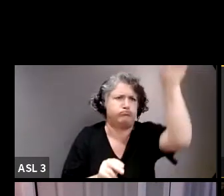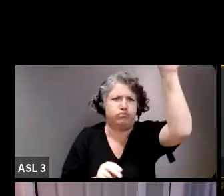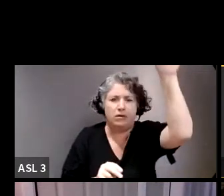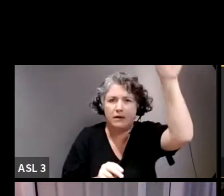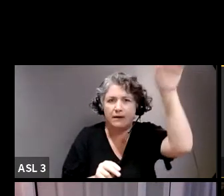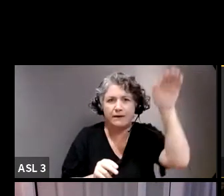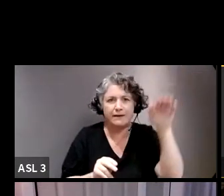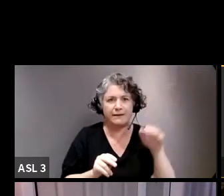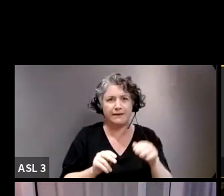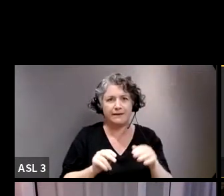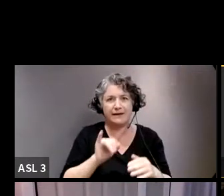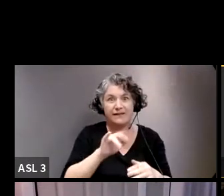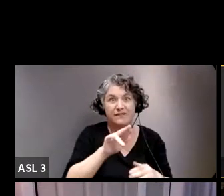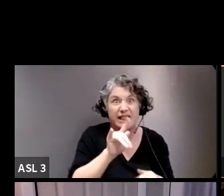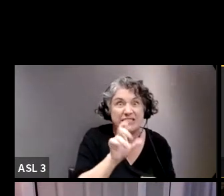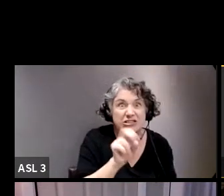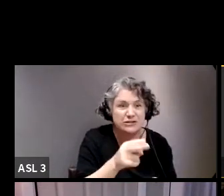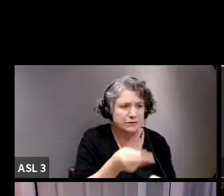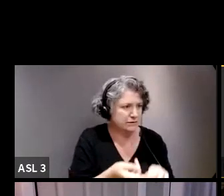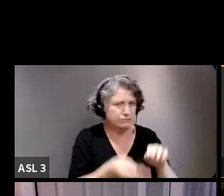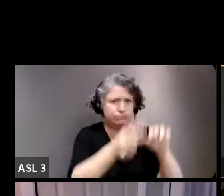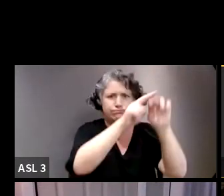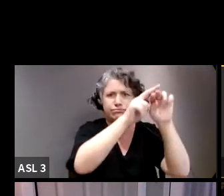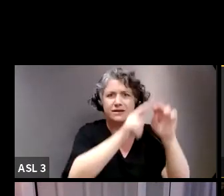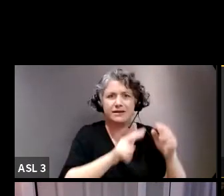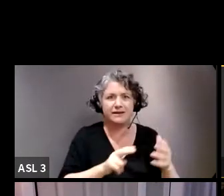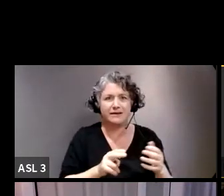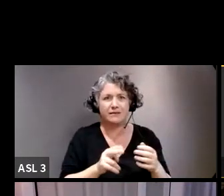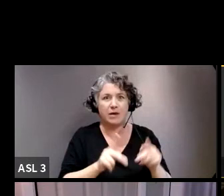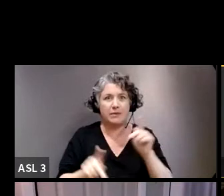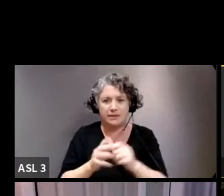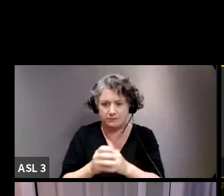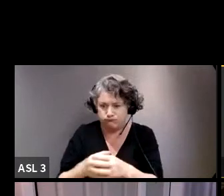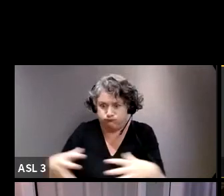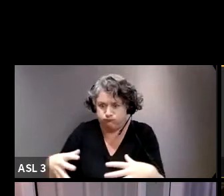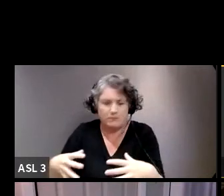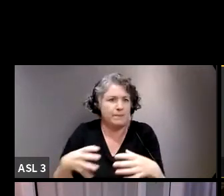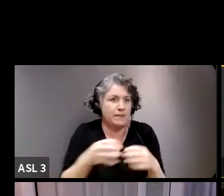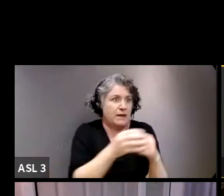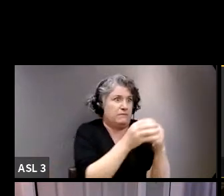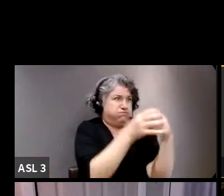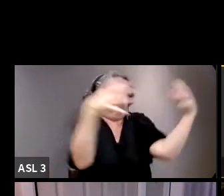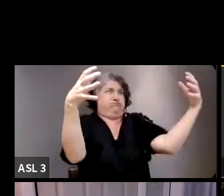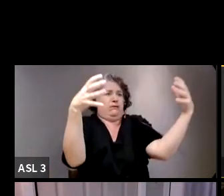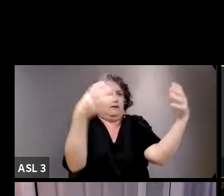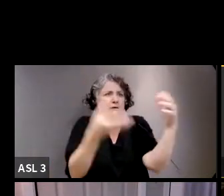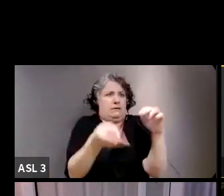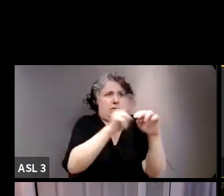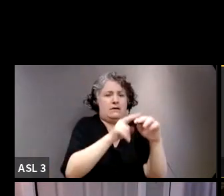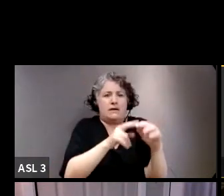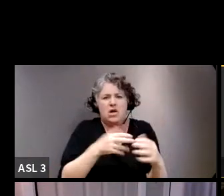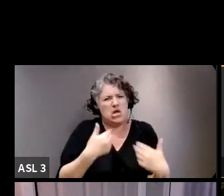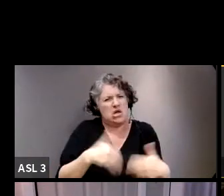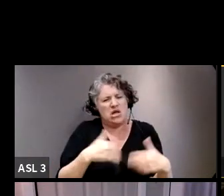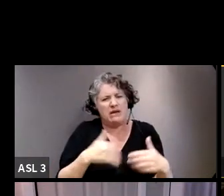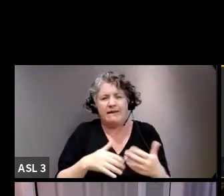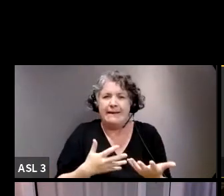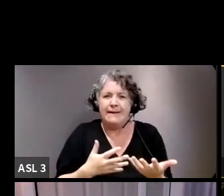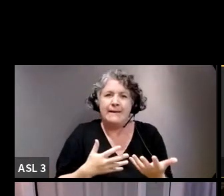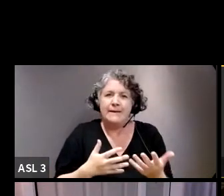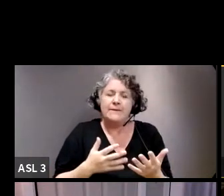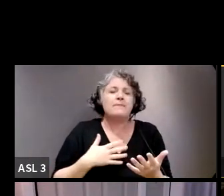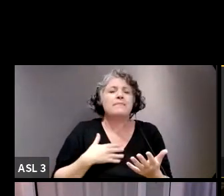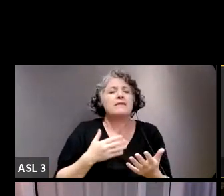lot in 20 years um so my recommendation my suggestions today for the board and it's not necessary for this meeting but at the board meeting when you get to